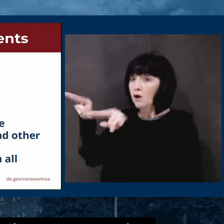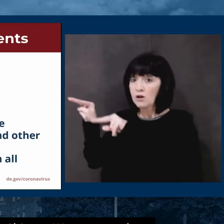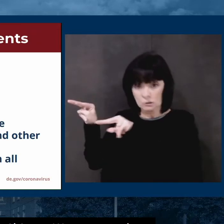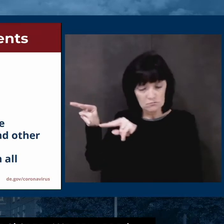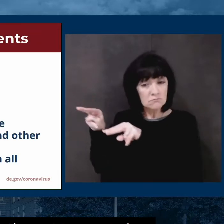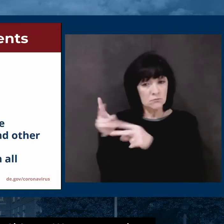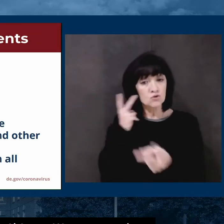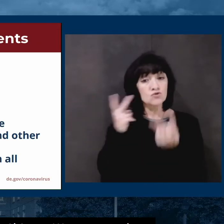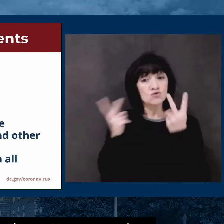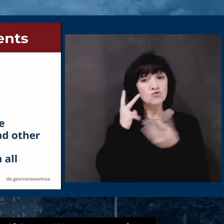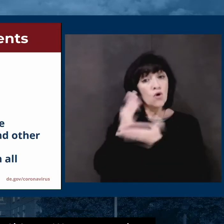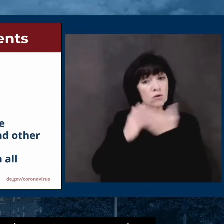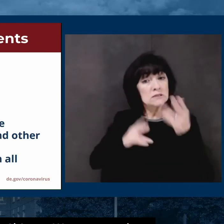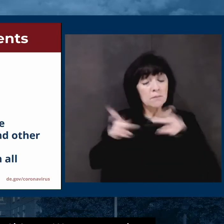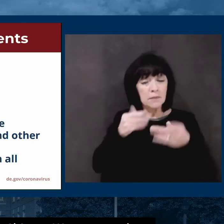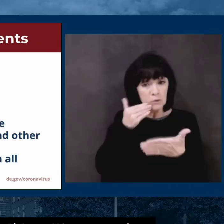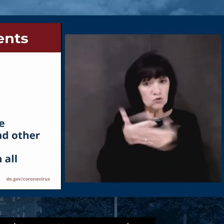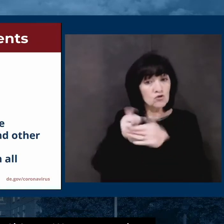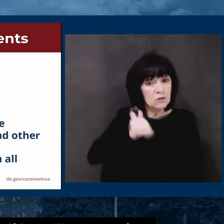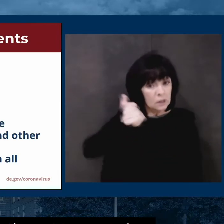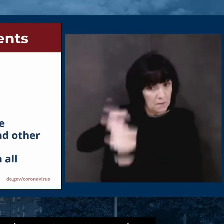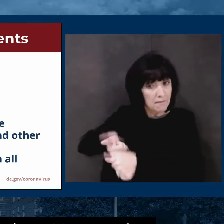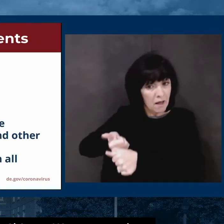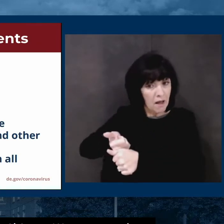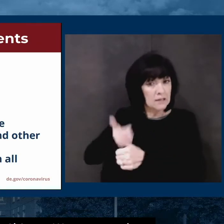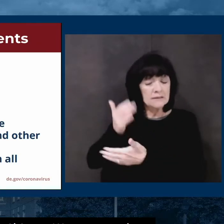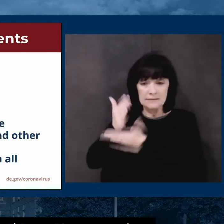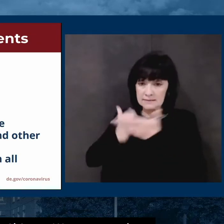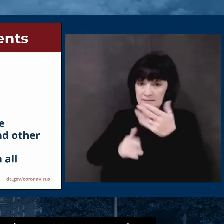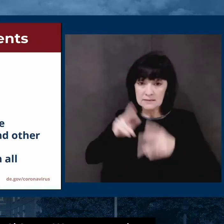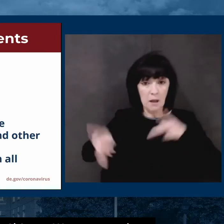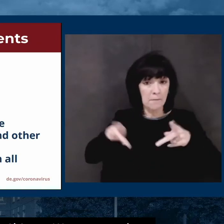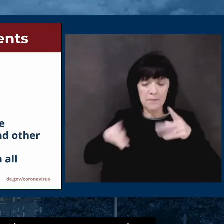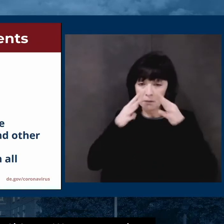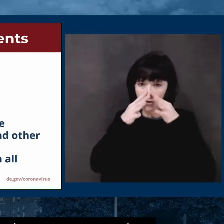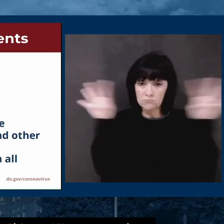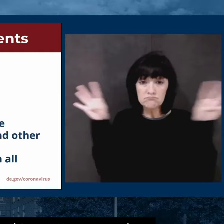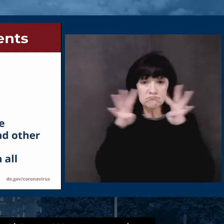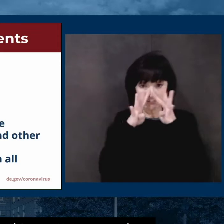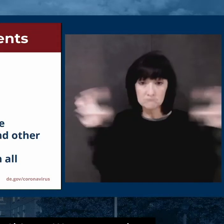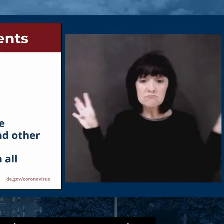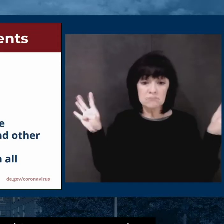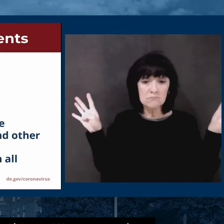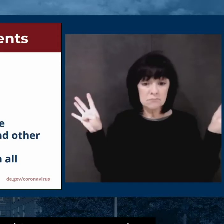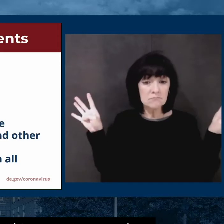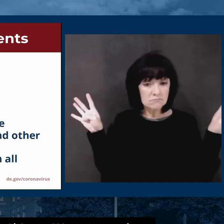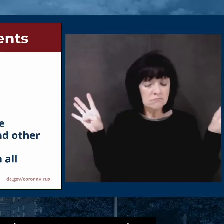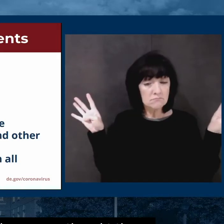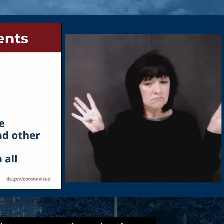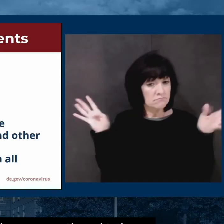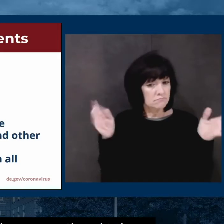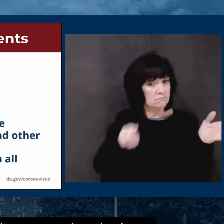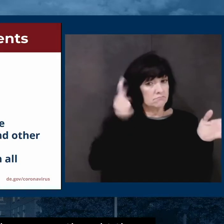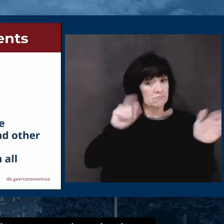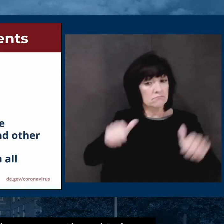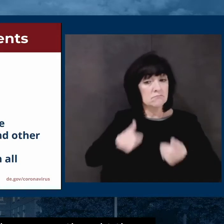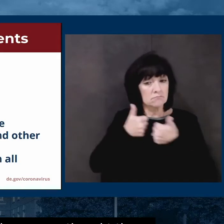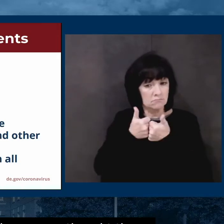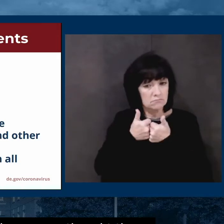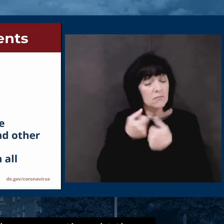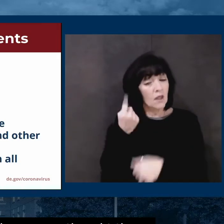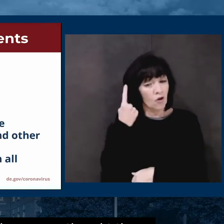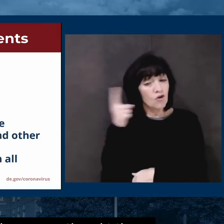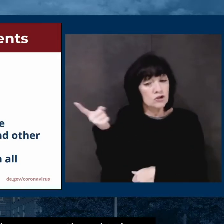some challenges. And while we think they were probably in compliance and probably maintaining that 30% restriction that they